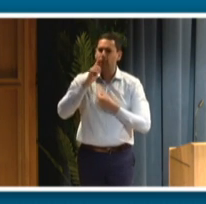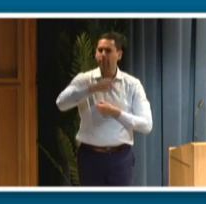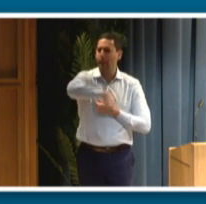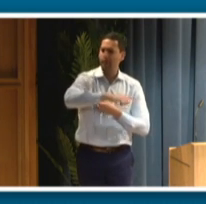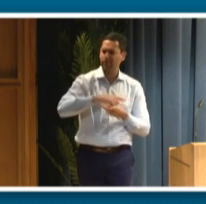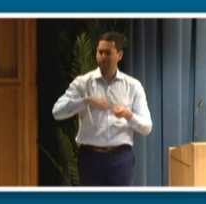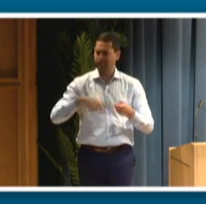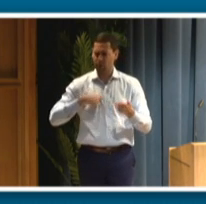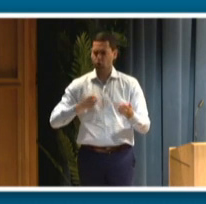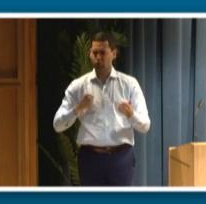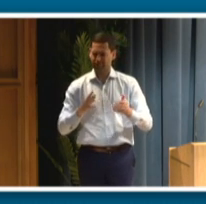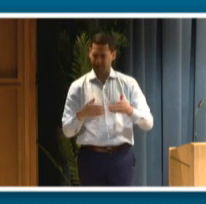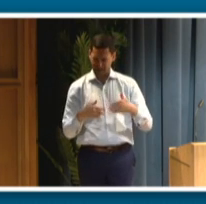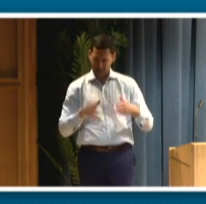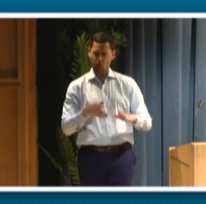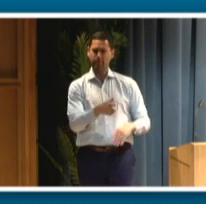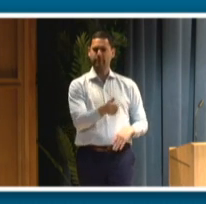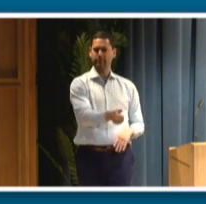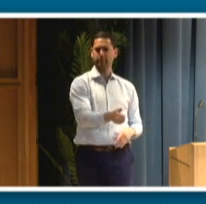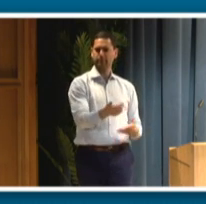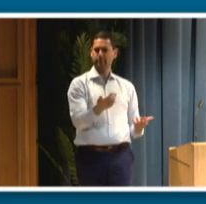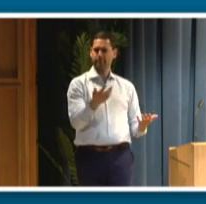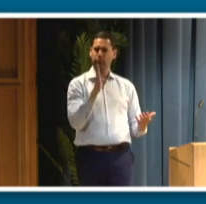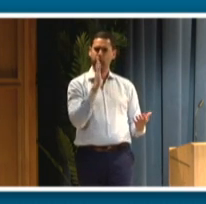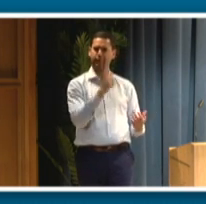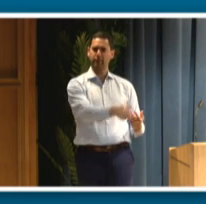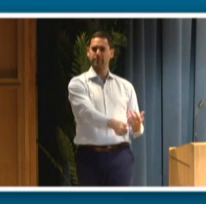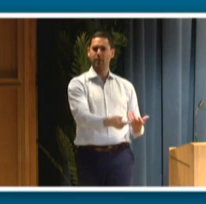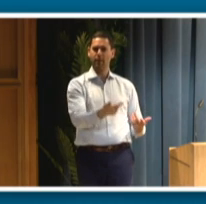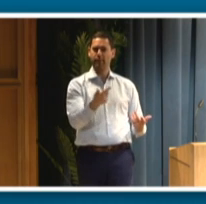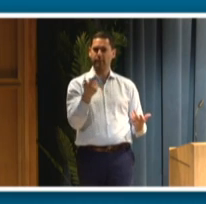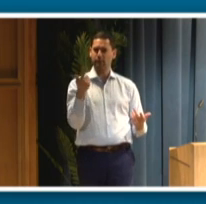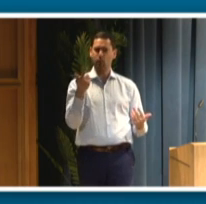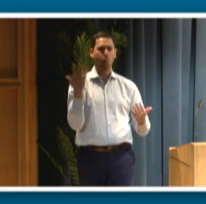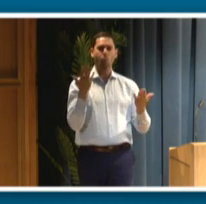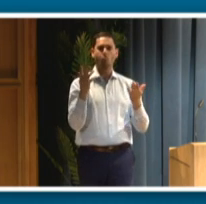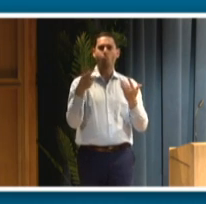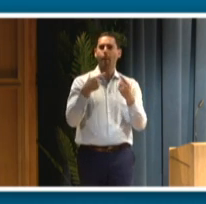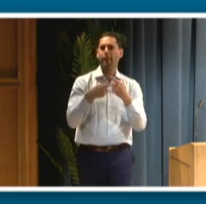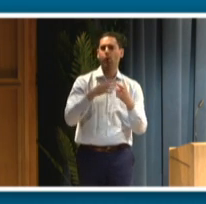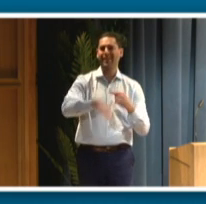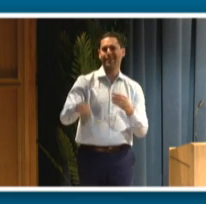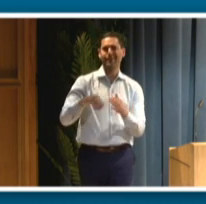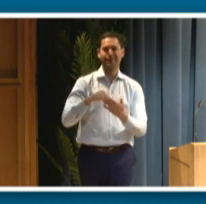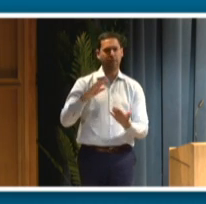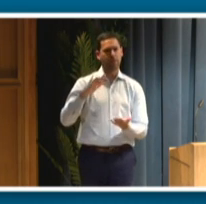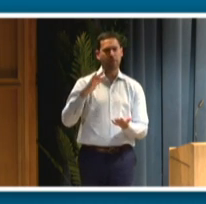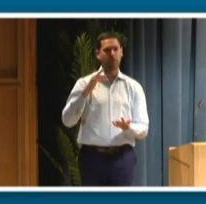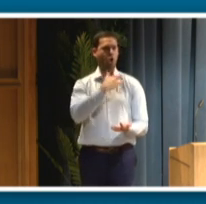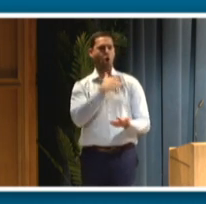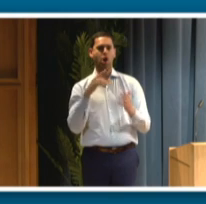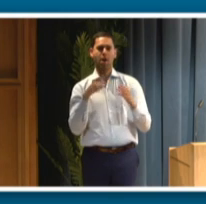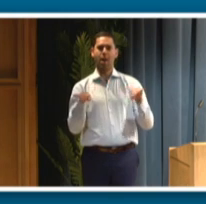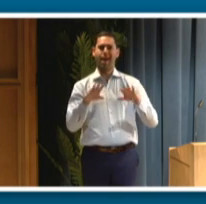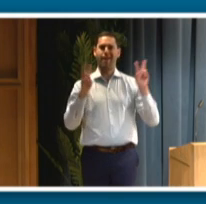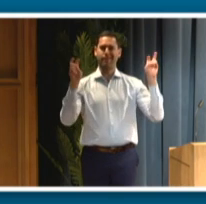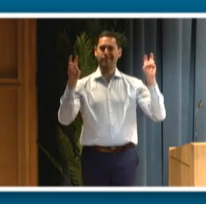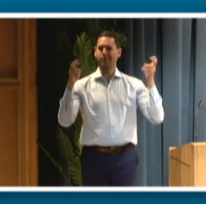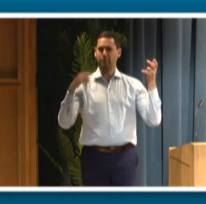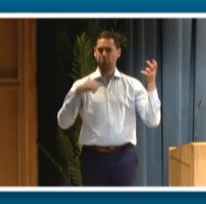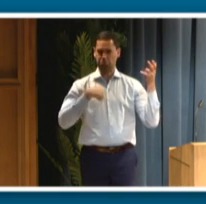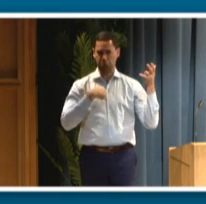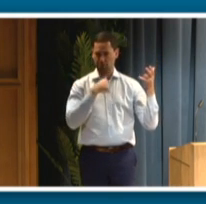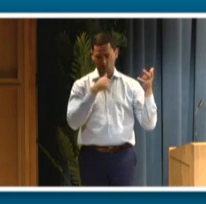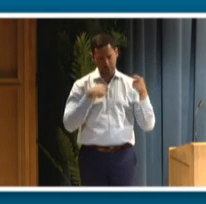to speak on behalf of the kids in the heartland? I'm not from the heartland. I don't know what that is. I don't know what life is like